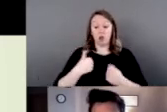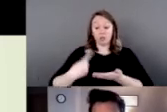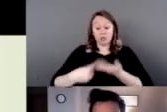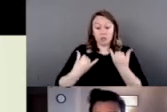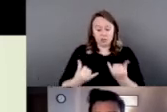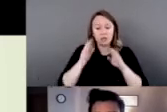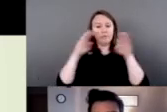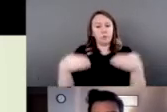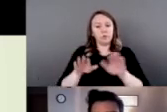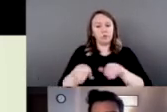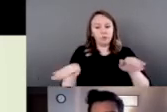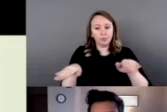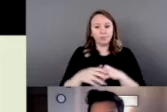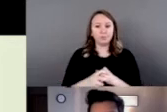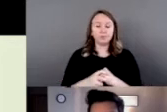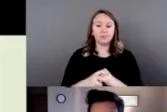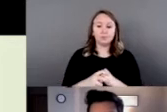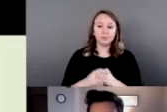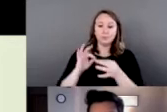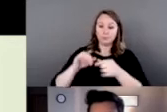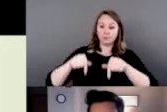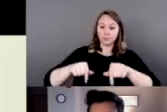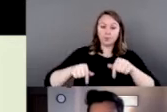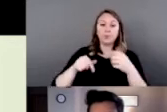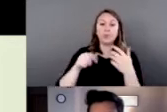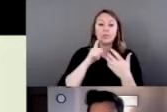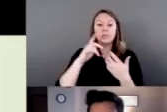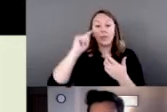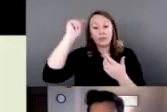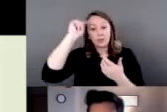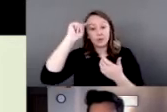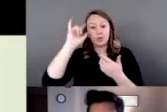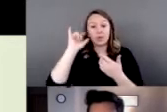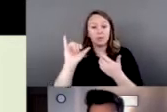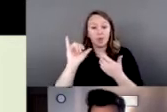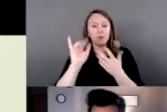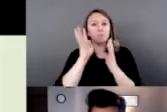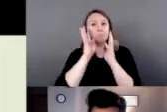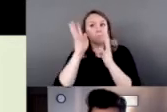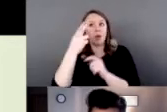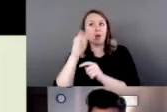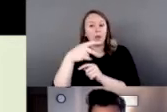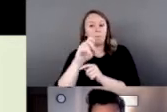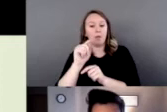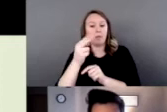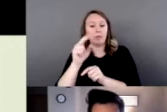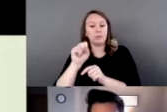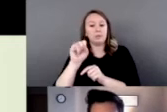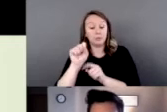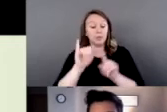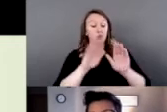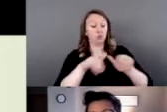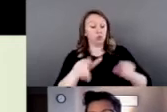this cycle of violence, it's a theory that hypothesizes that children who are victimized have a